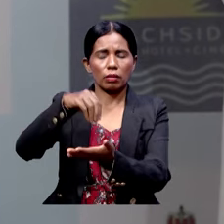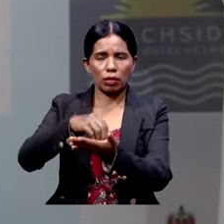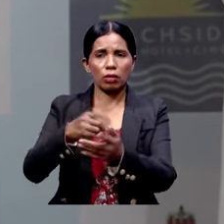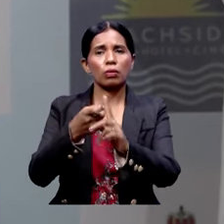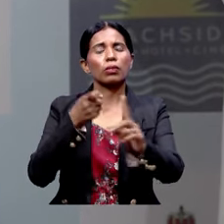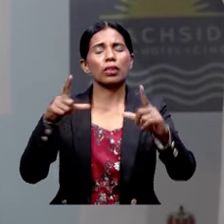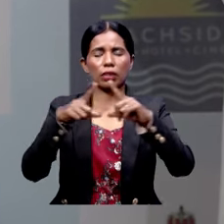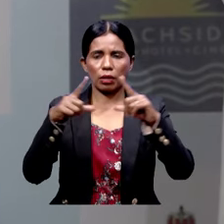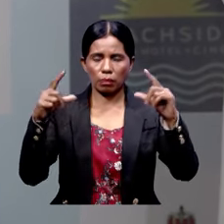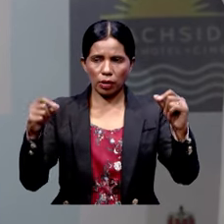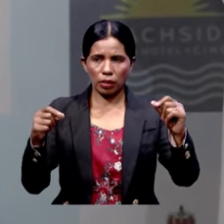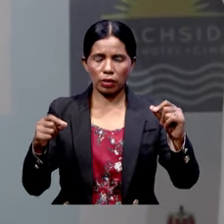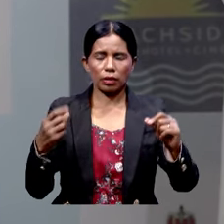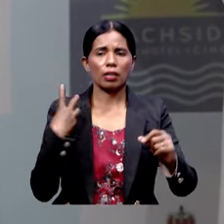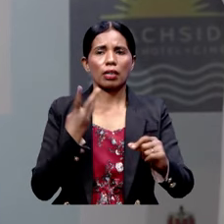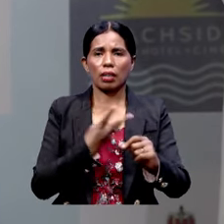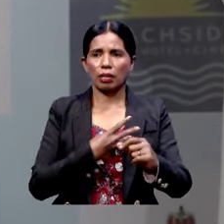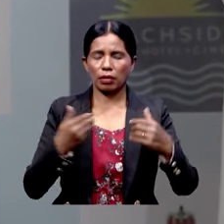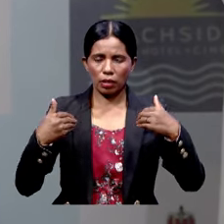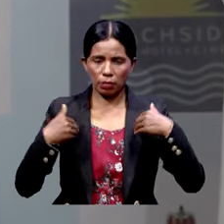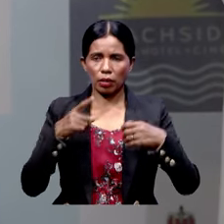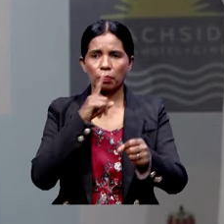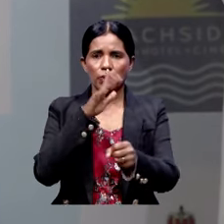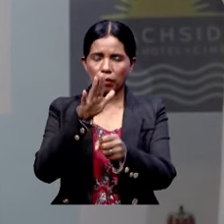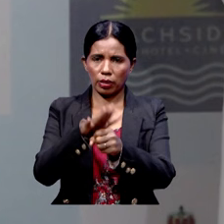Japan. And we have some concrete